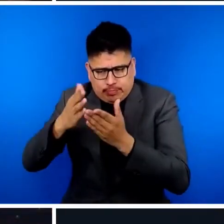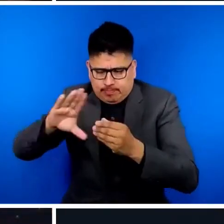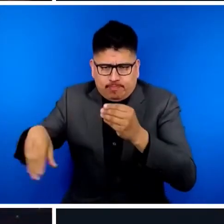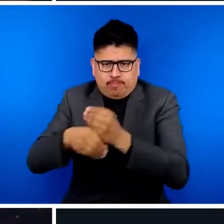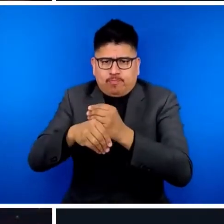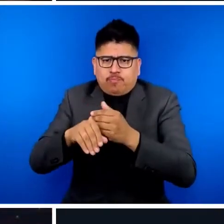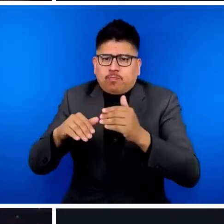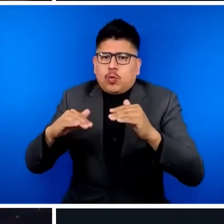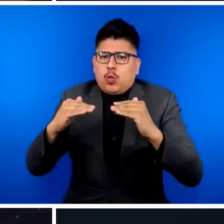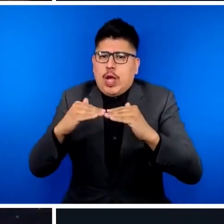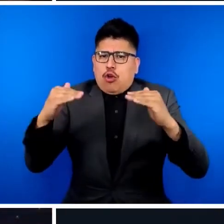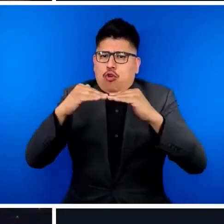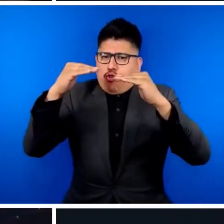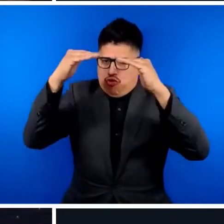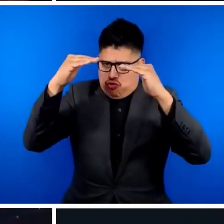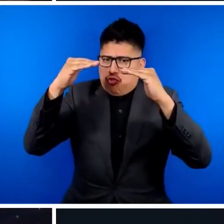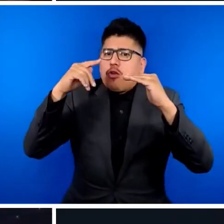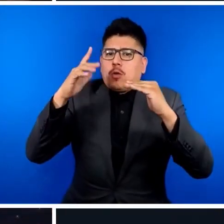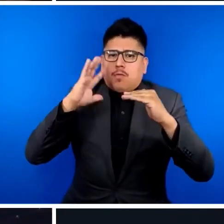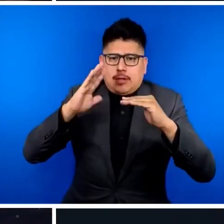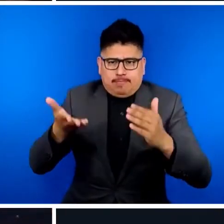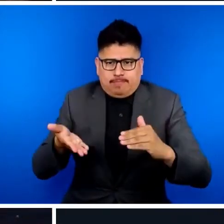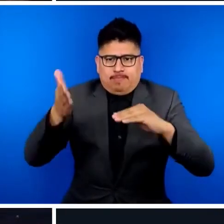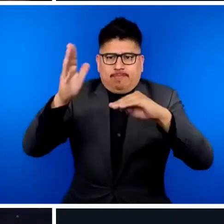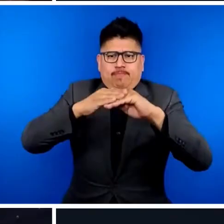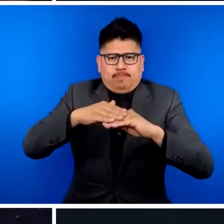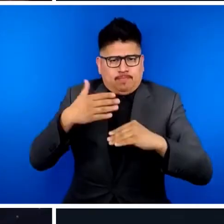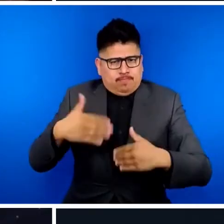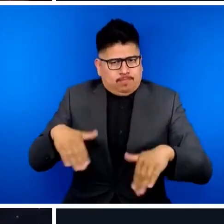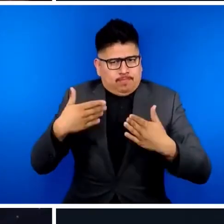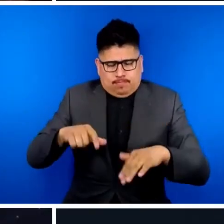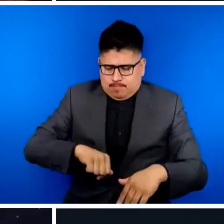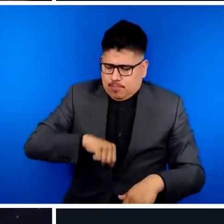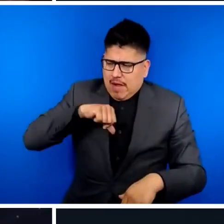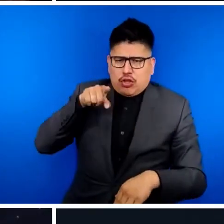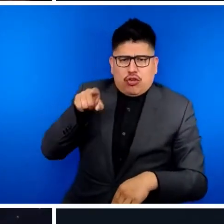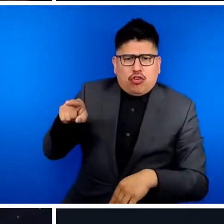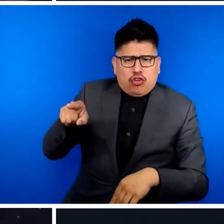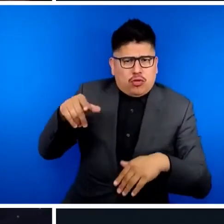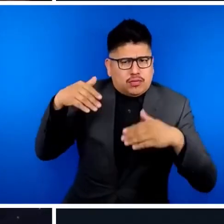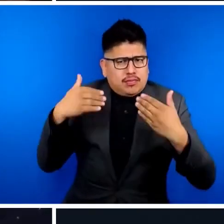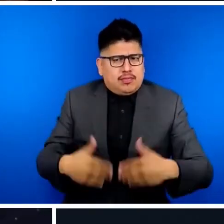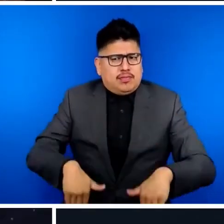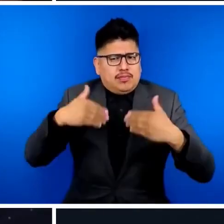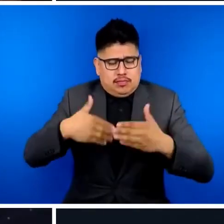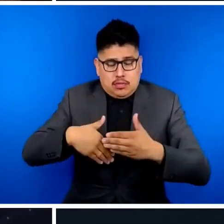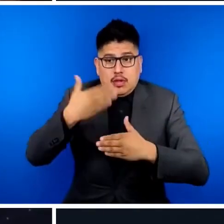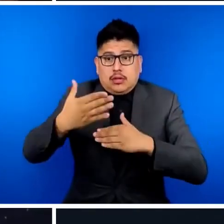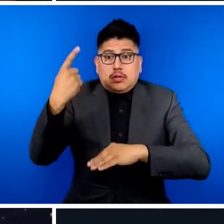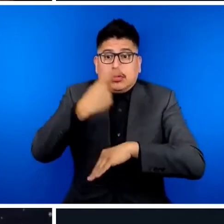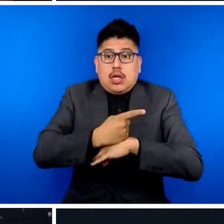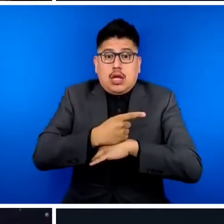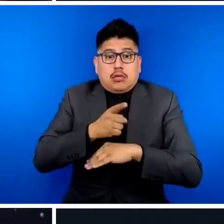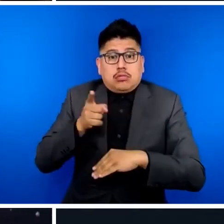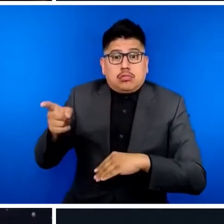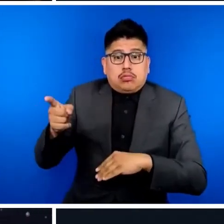She was doing so well. They were so proud of her. But the very next day, she was on patrol near the White House when